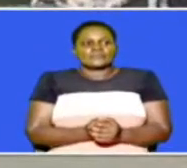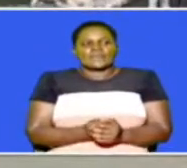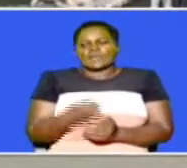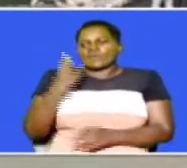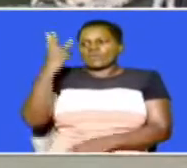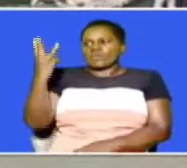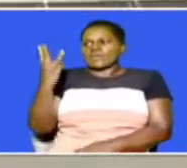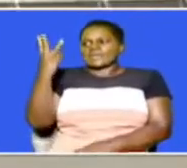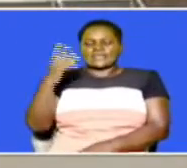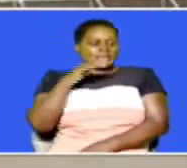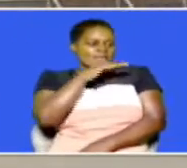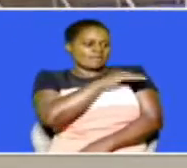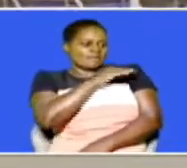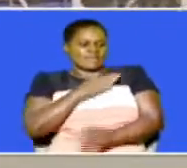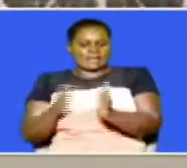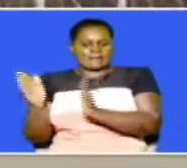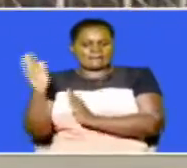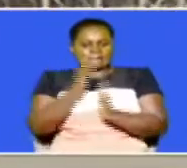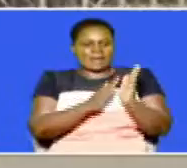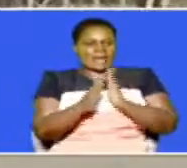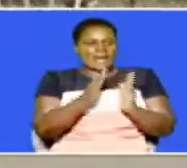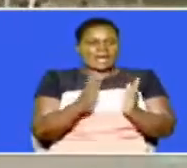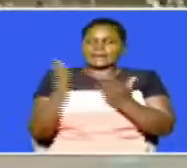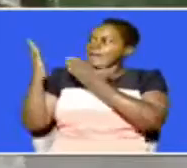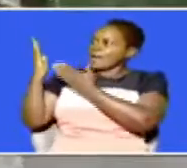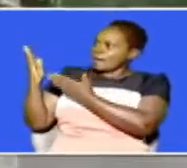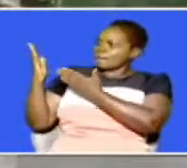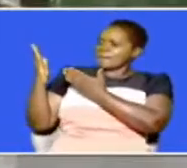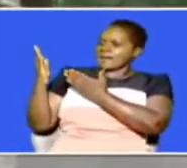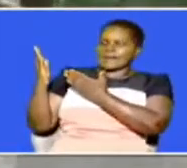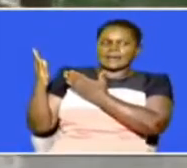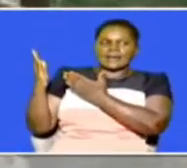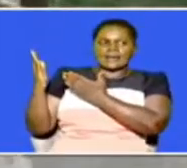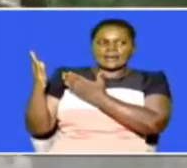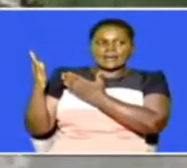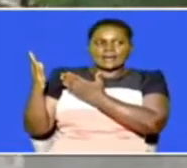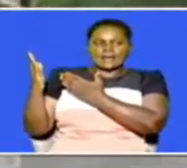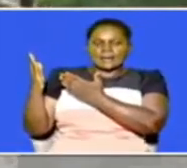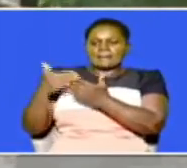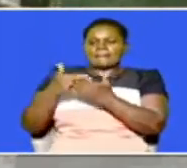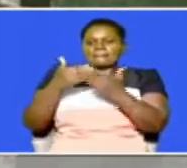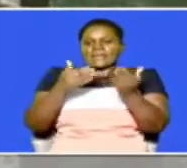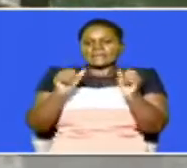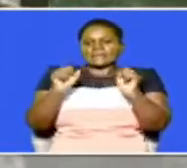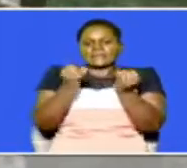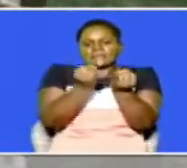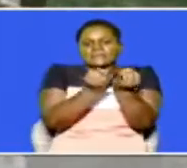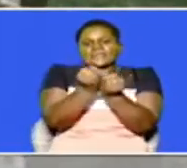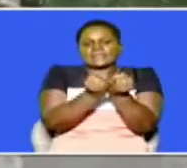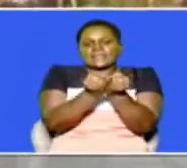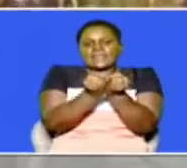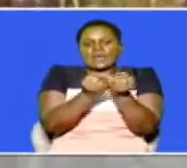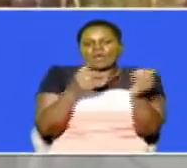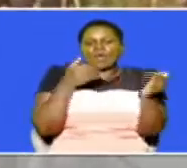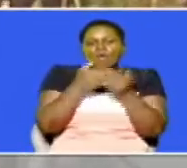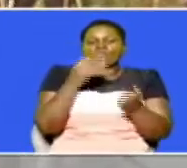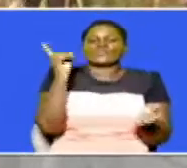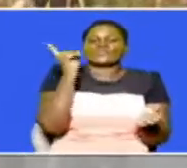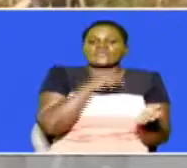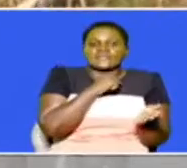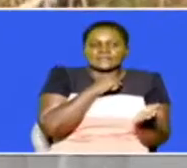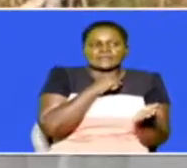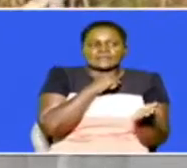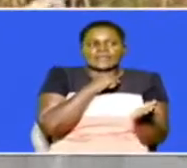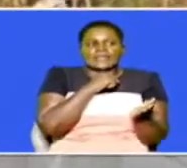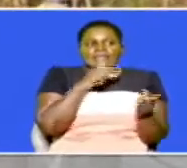By Wednesday evening, preparations at the Othaya Approved School grounds, where the burial mass will be held on Saturday, April 30th, were almost complete.